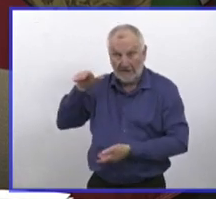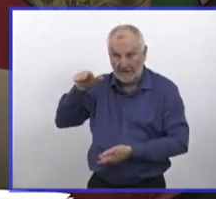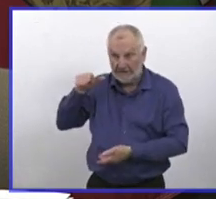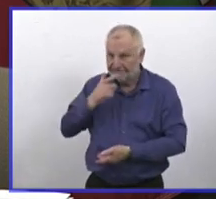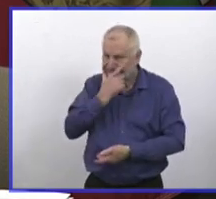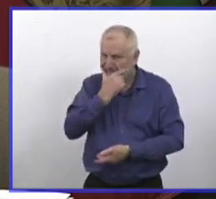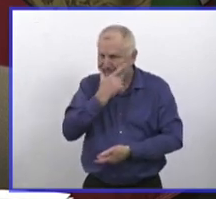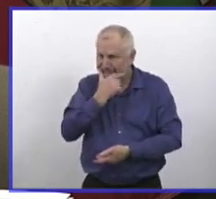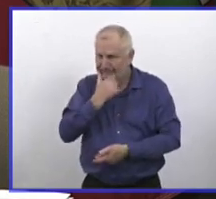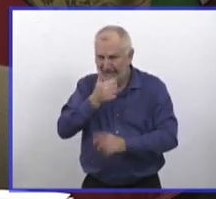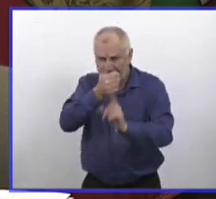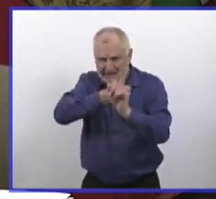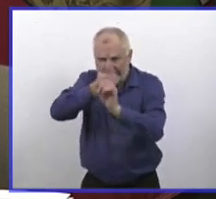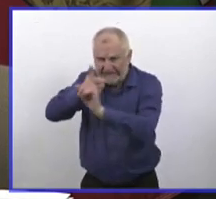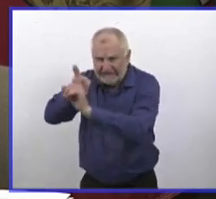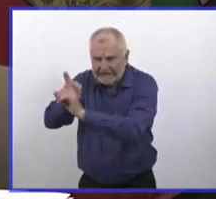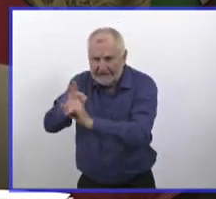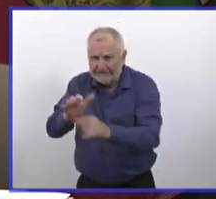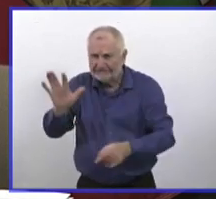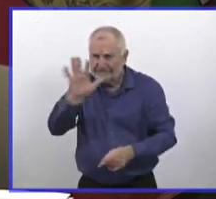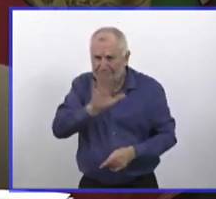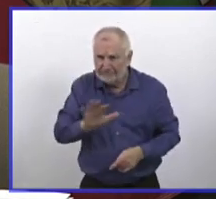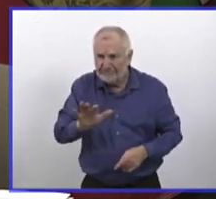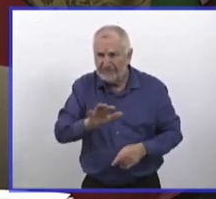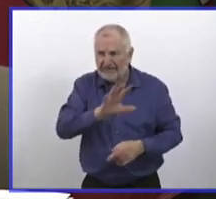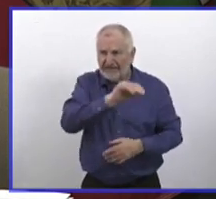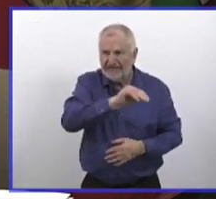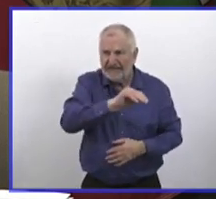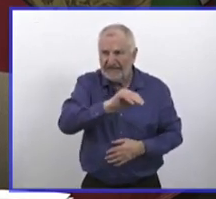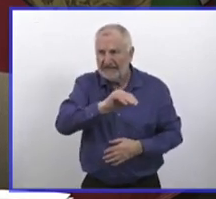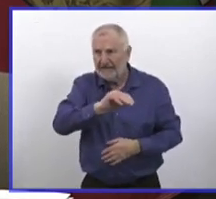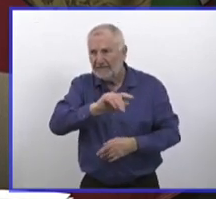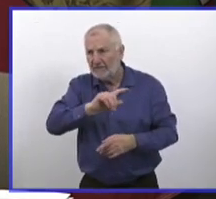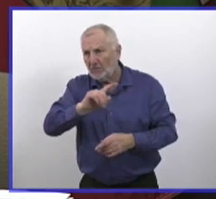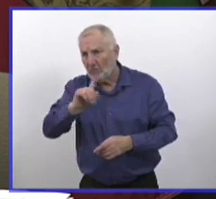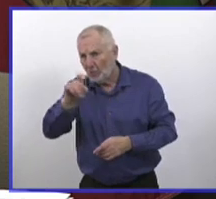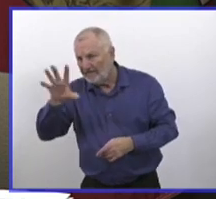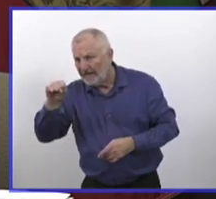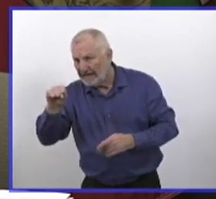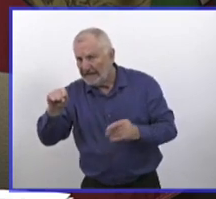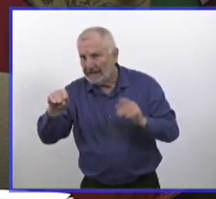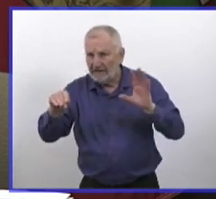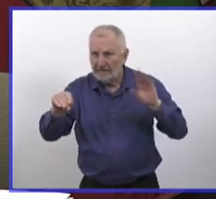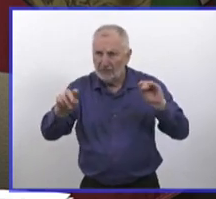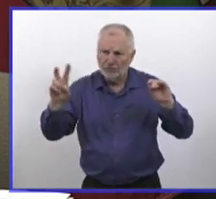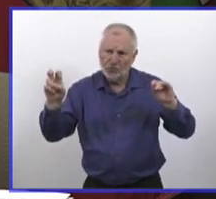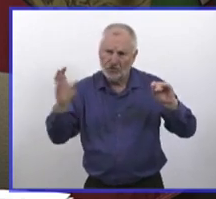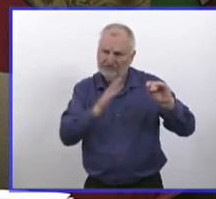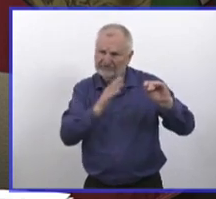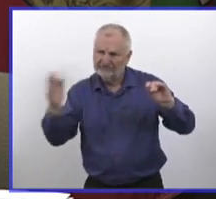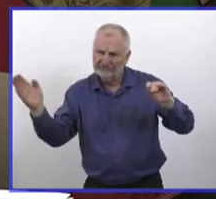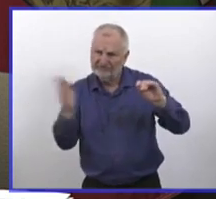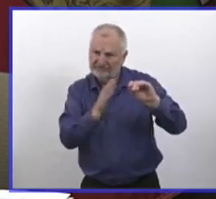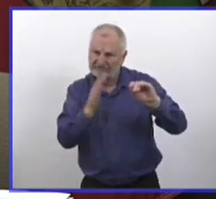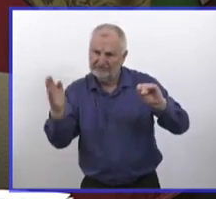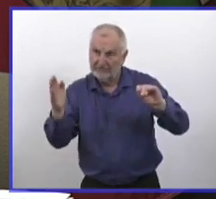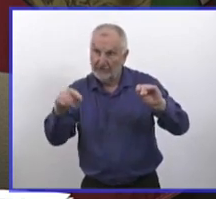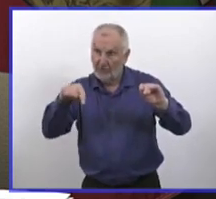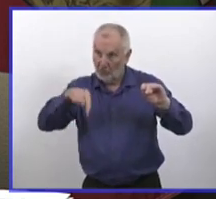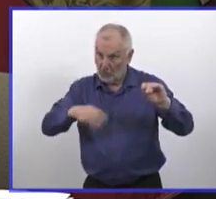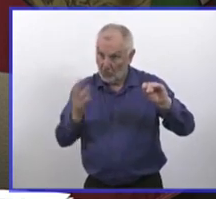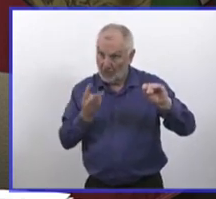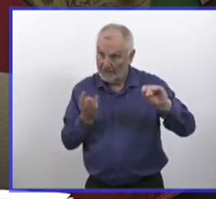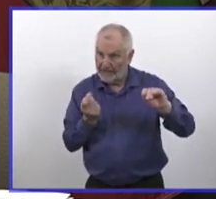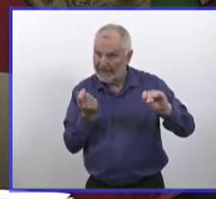doses. There are some exceptions in the city. So that's how we did it this time. We guided by population, the readiness and